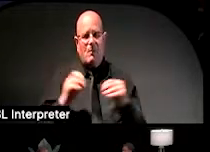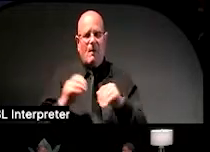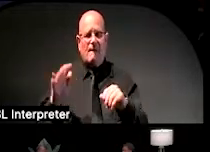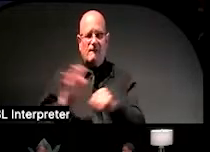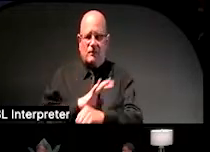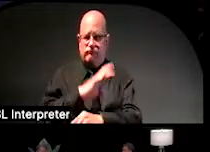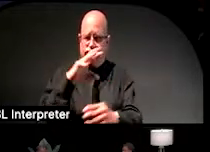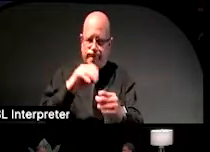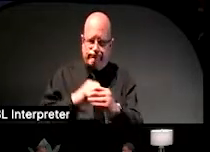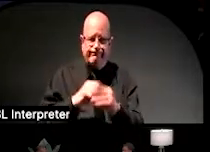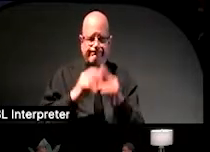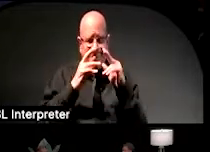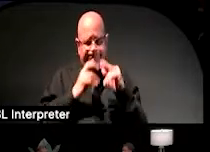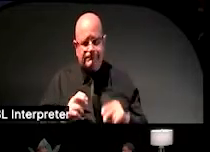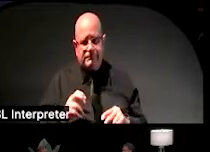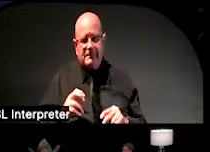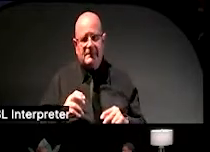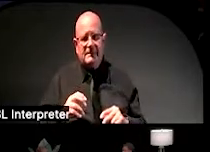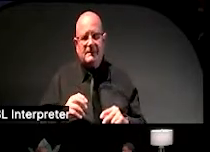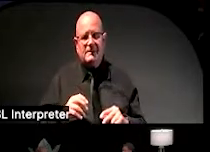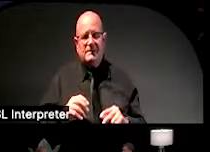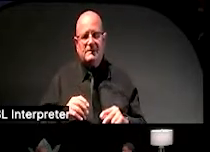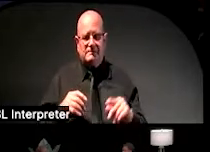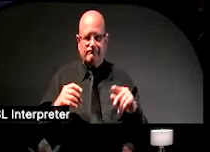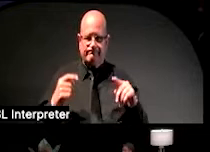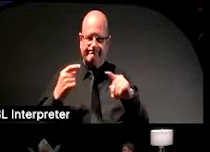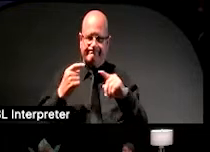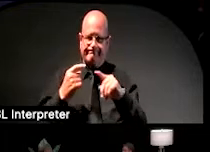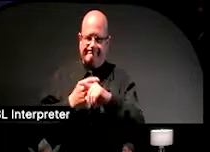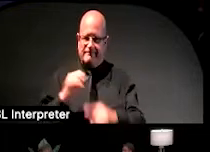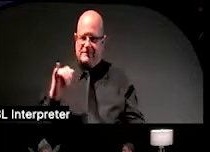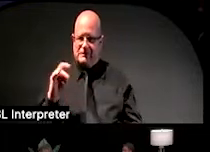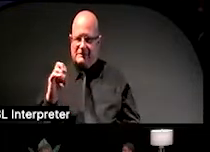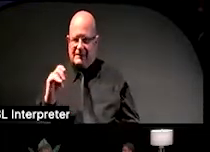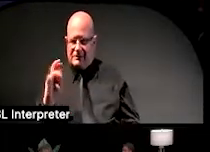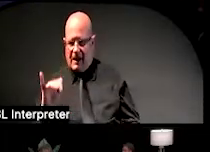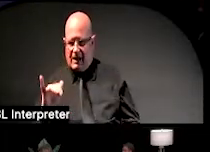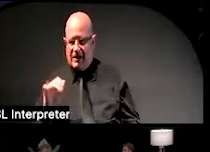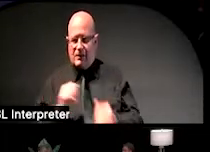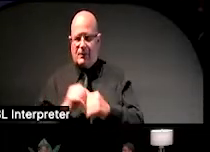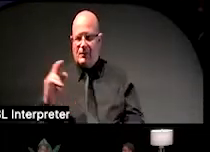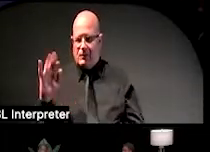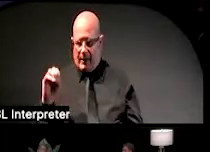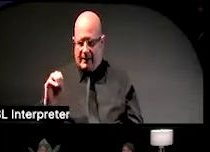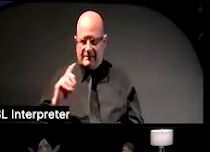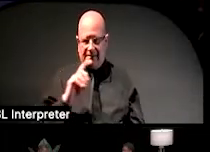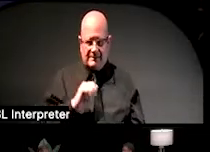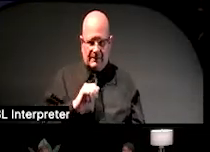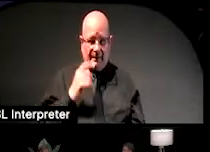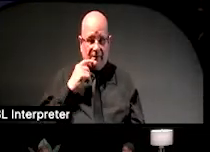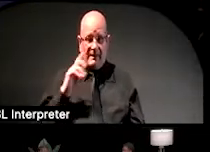integration and examination of the intersectionality between race and disability. I think disability